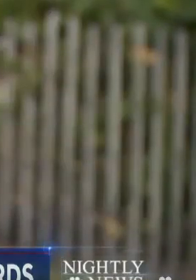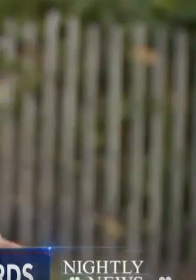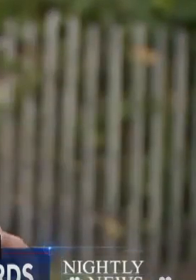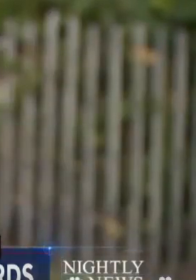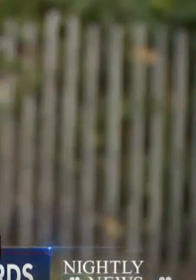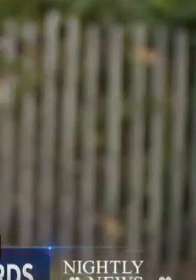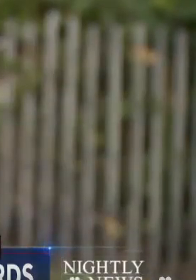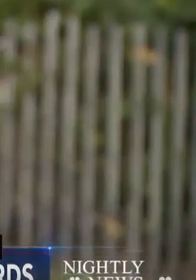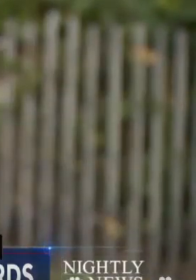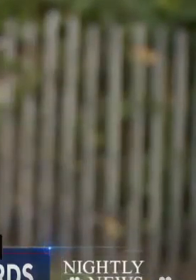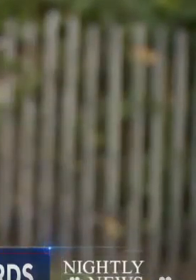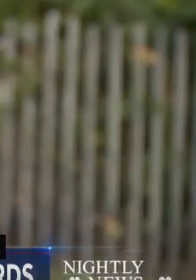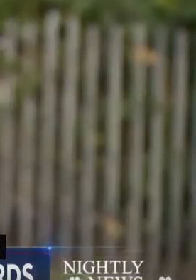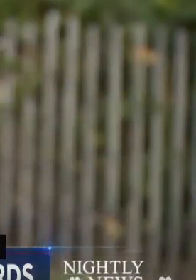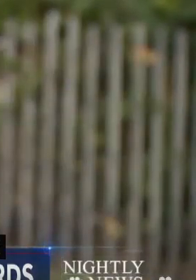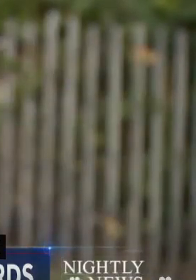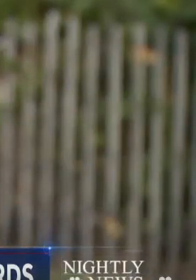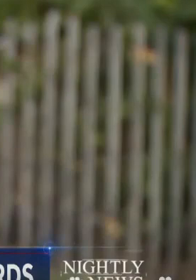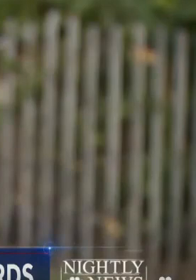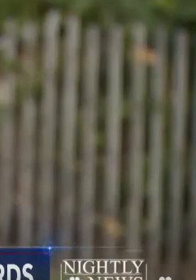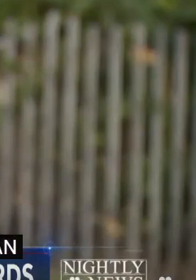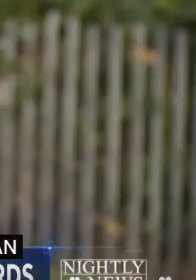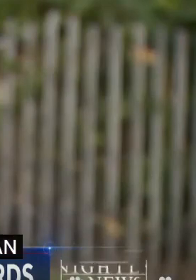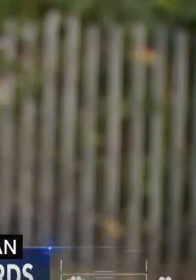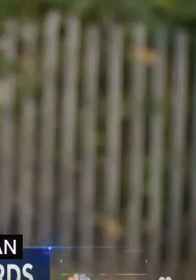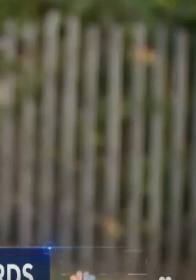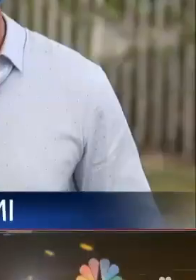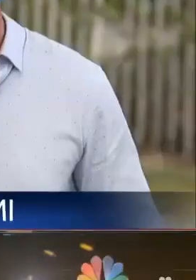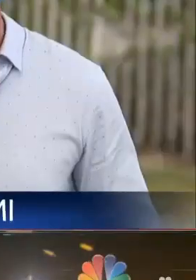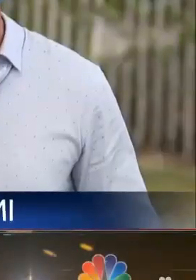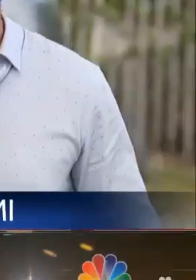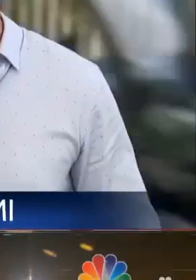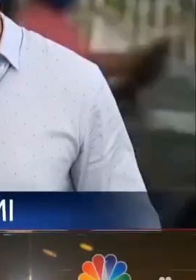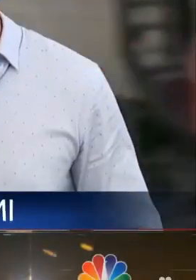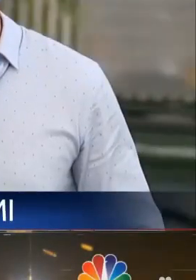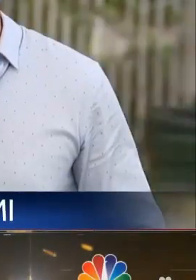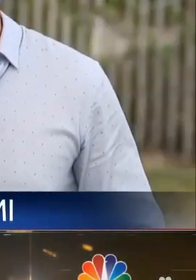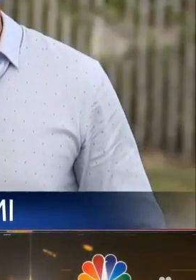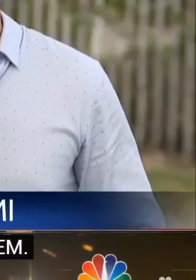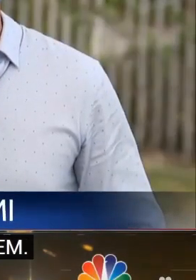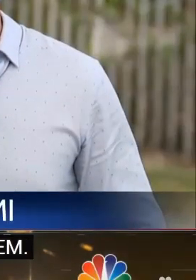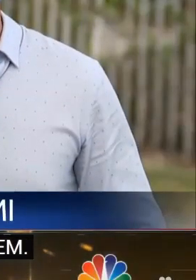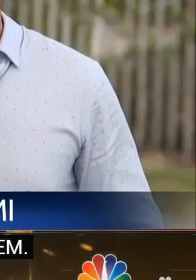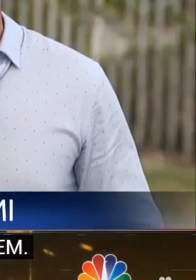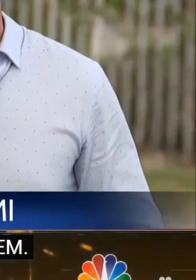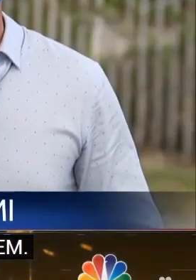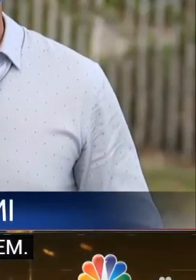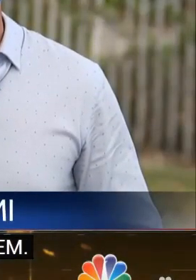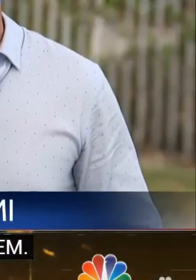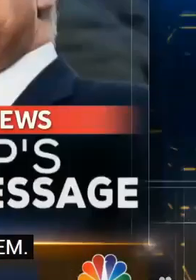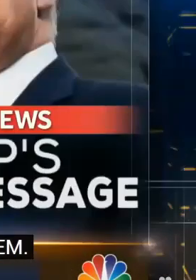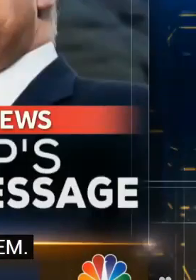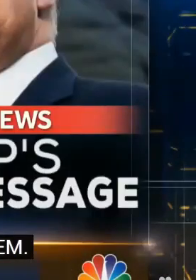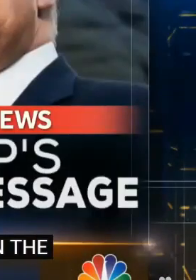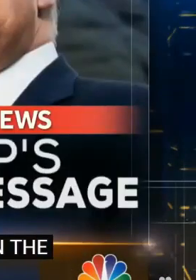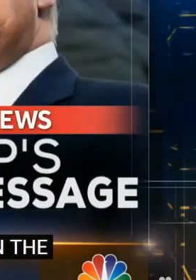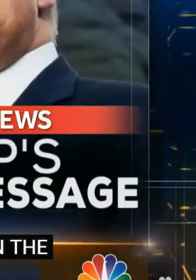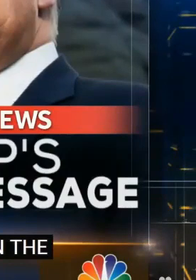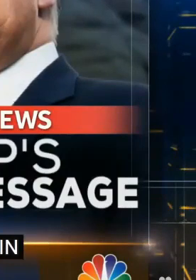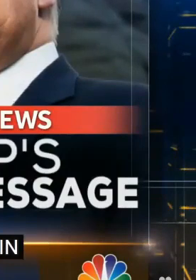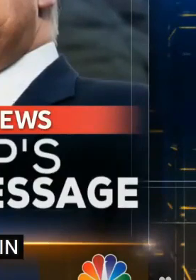an expanding pool, that could overwhelm the healthcare system. Peter? Sam Brock on the ground in Florida tonight. Sam, thanks so much. And